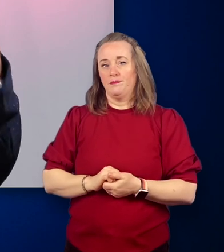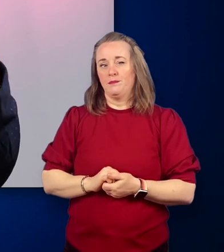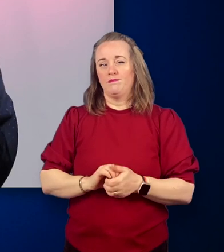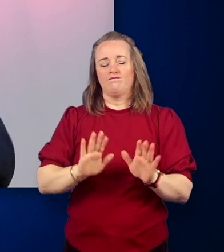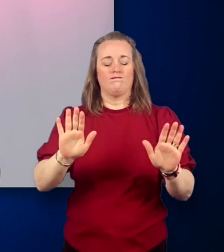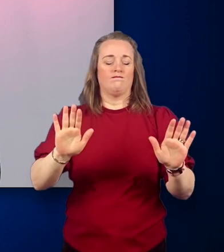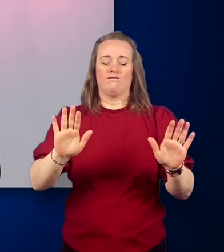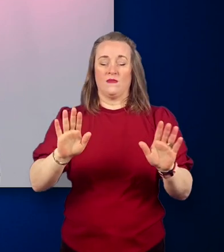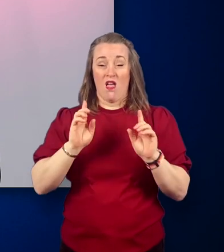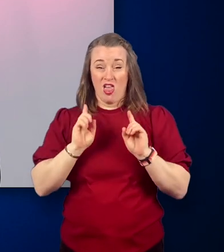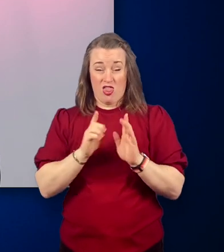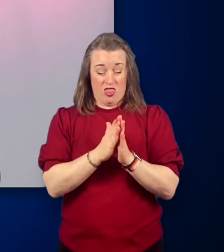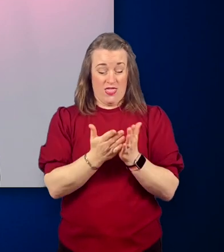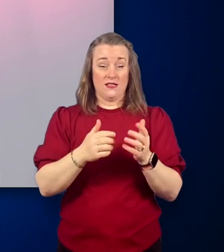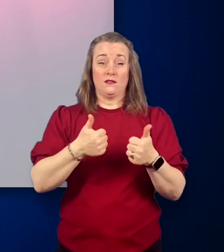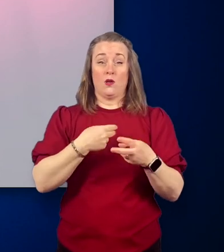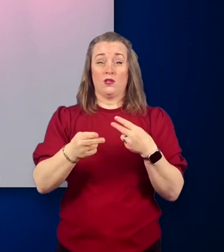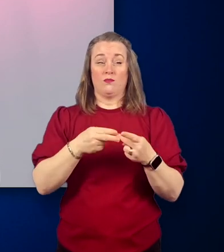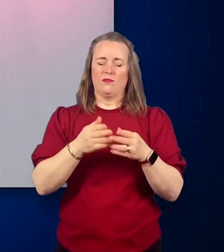Listen, this gospel demands a response.